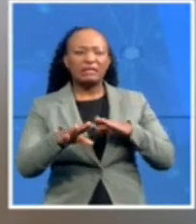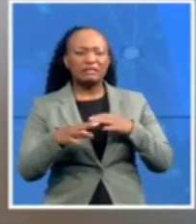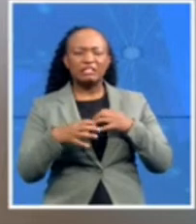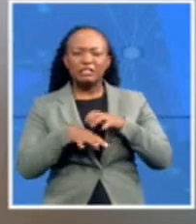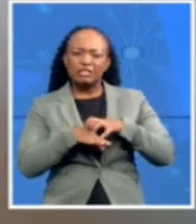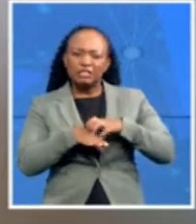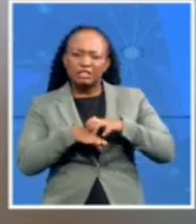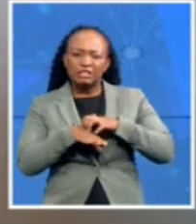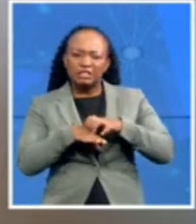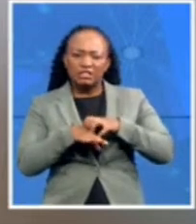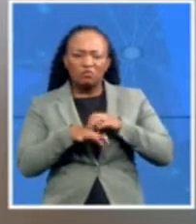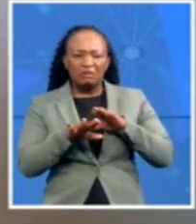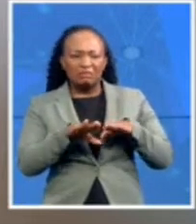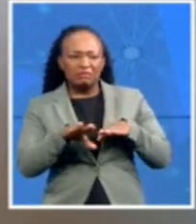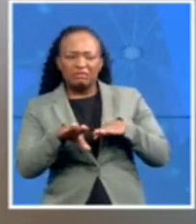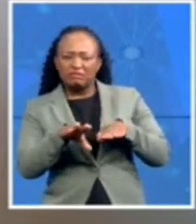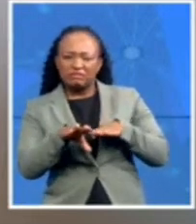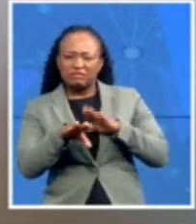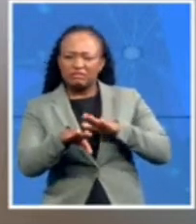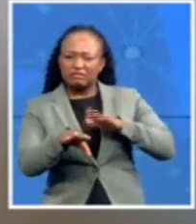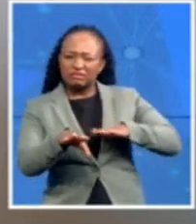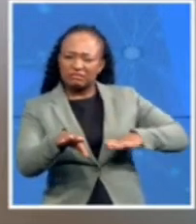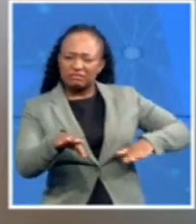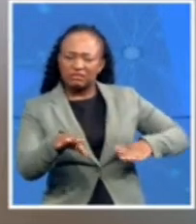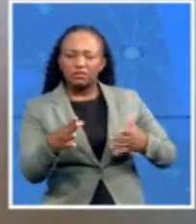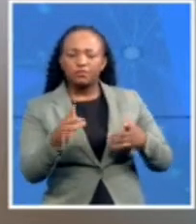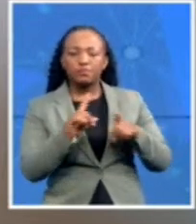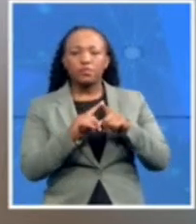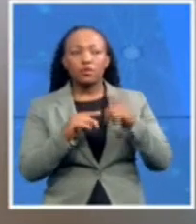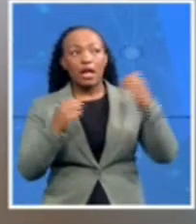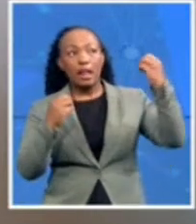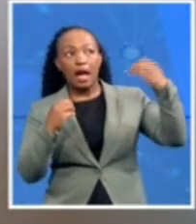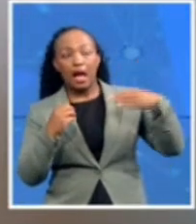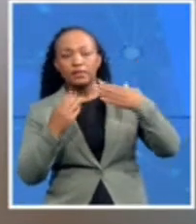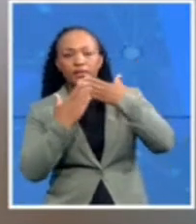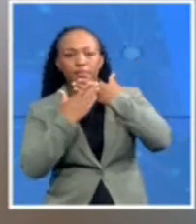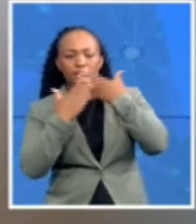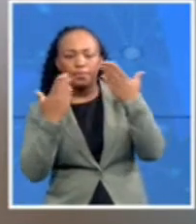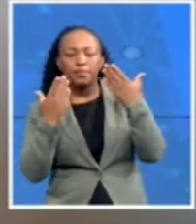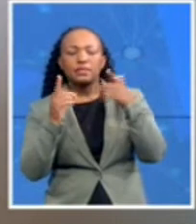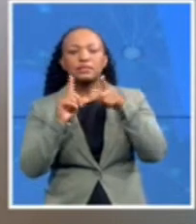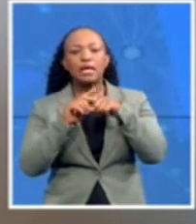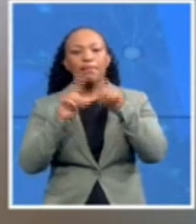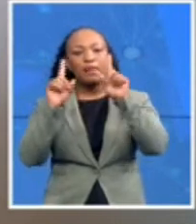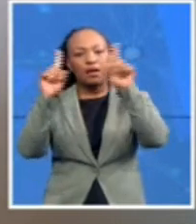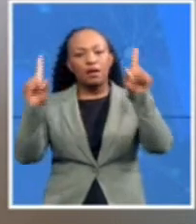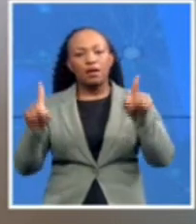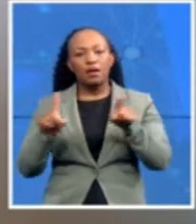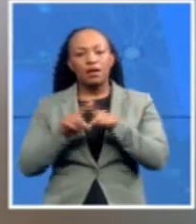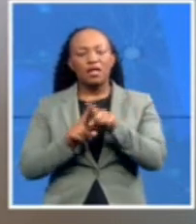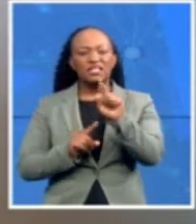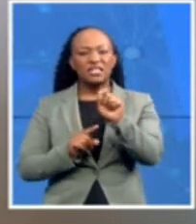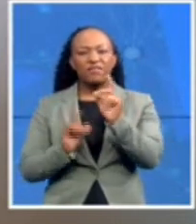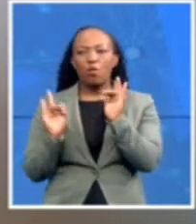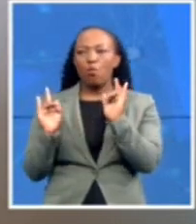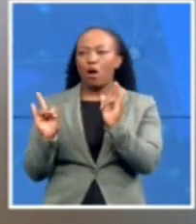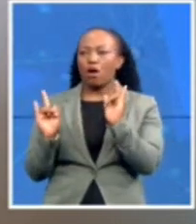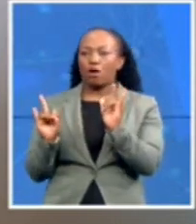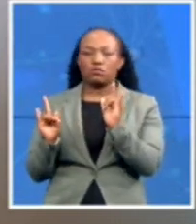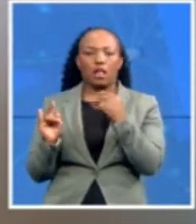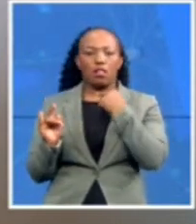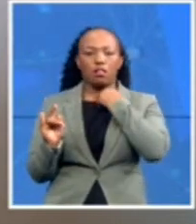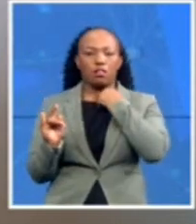have the lights on or watch television at night. So it's a very understandable emotion and something